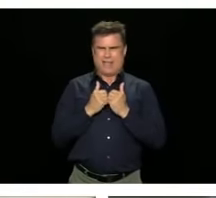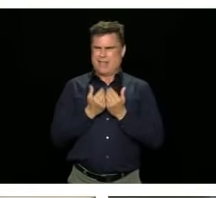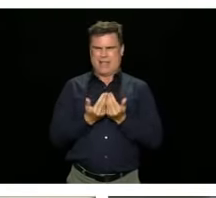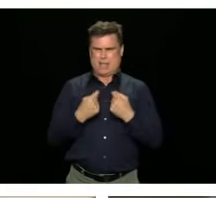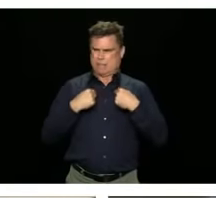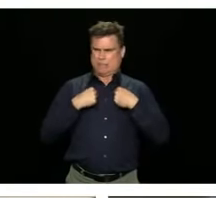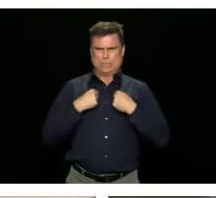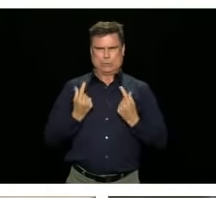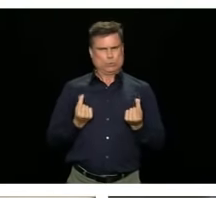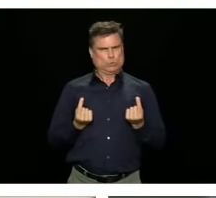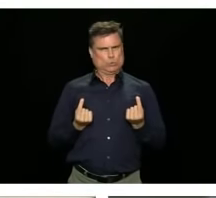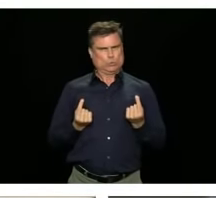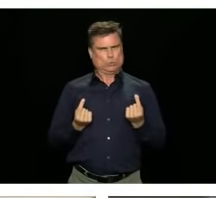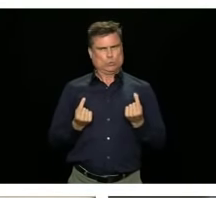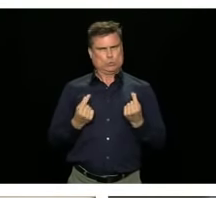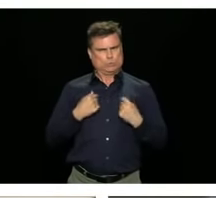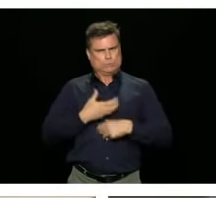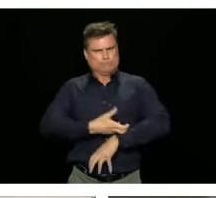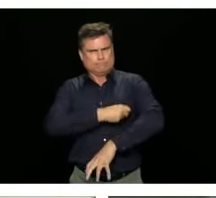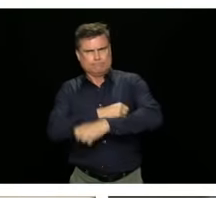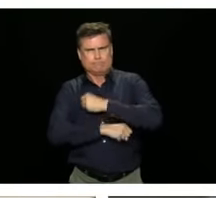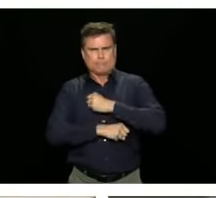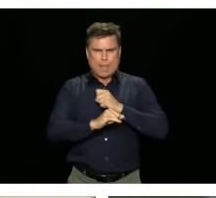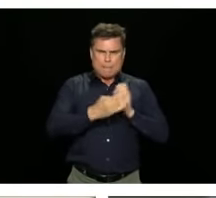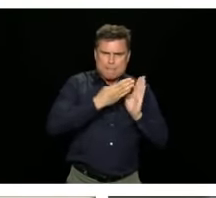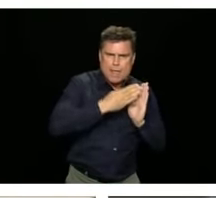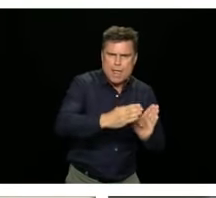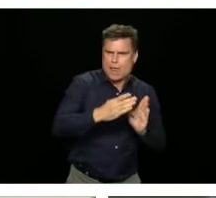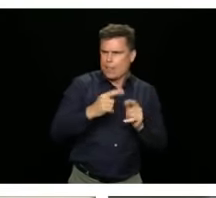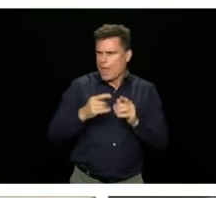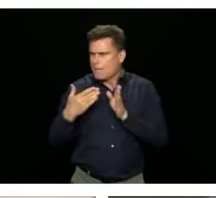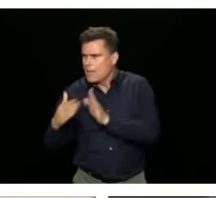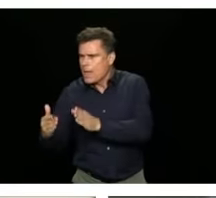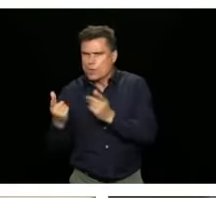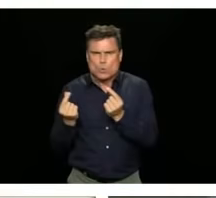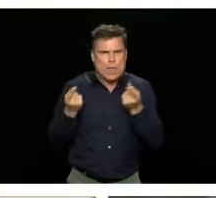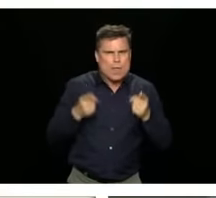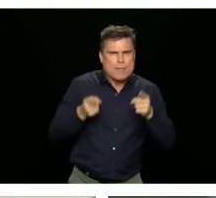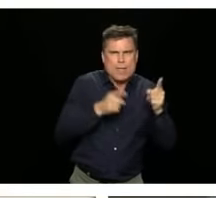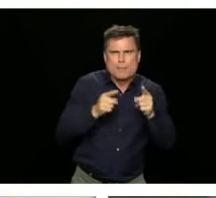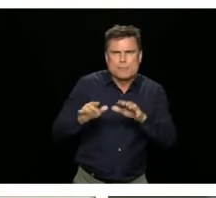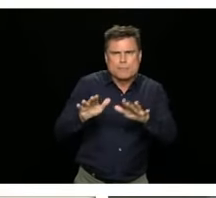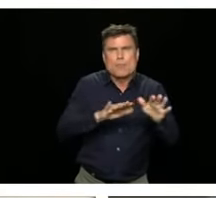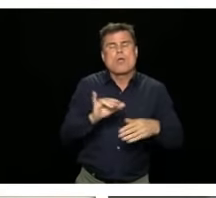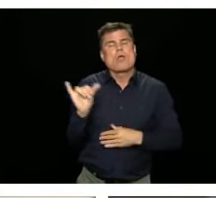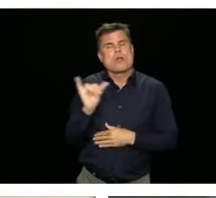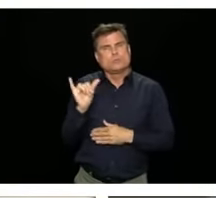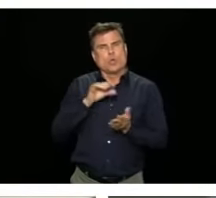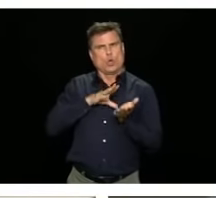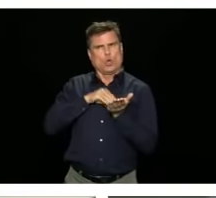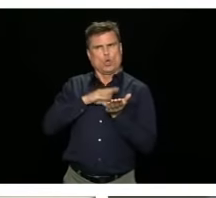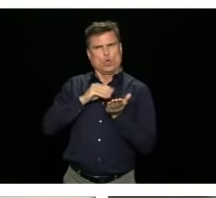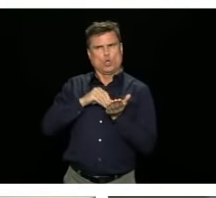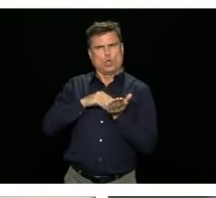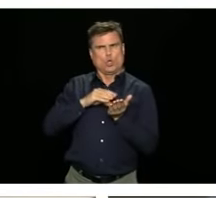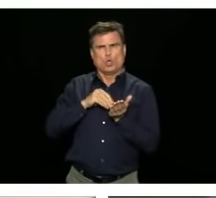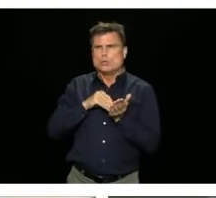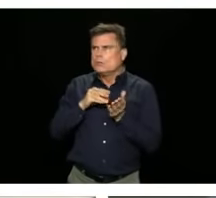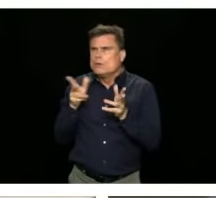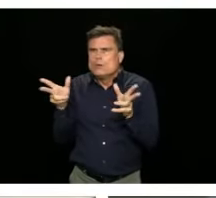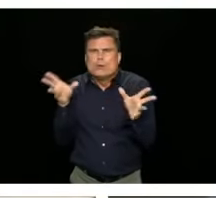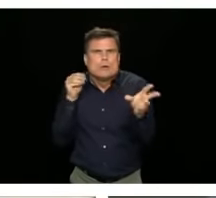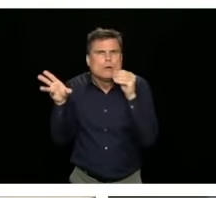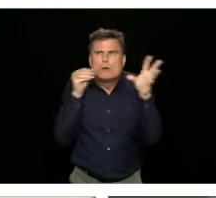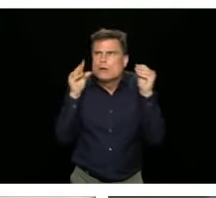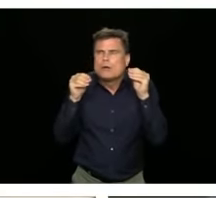all have to engage in as we move forward. Adding on to what you just said, Patricia, thank you so much. I would say there's a